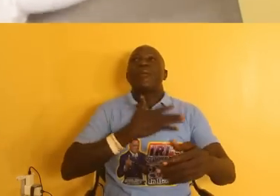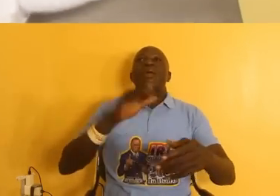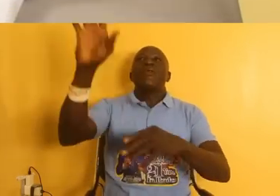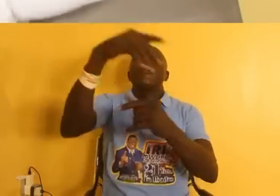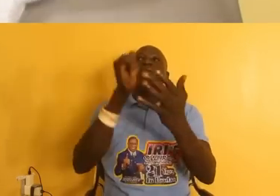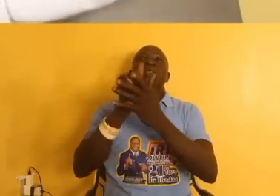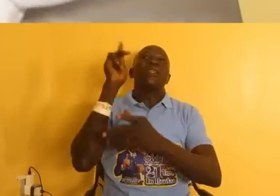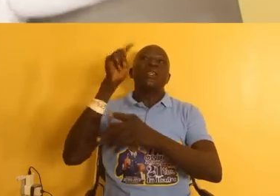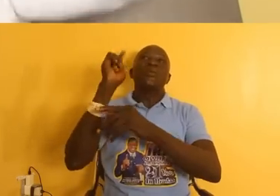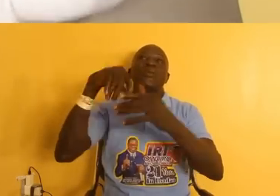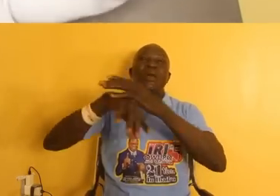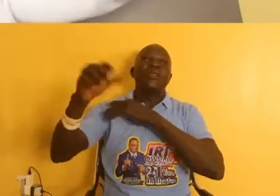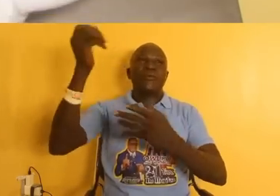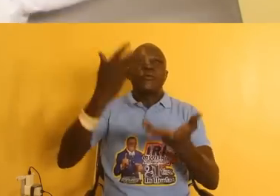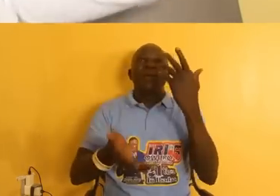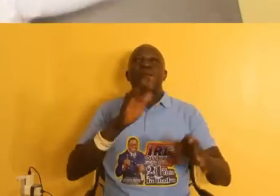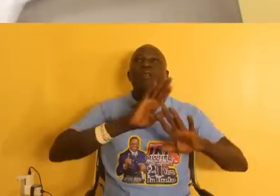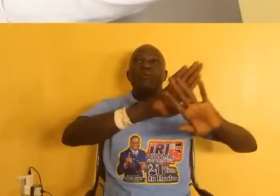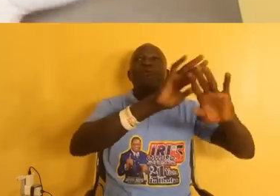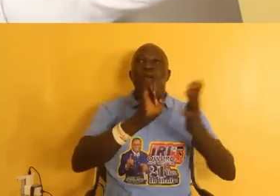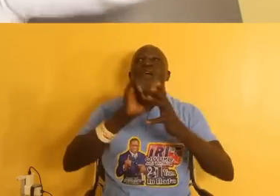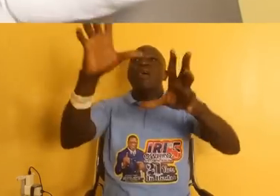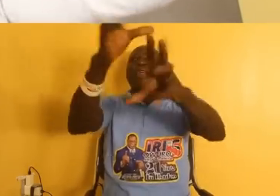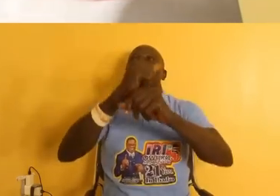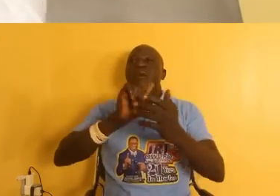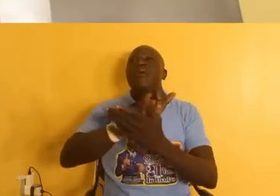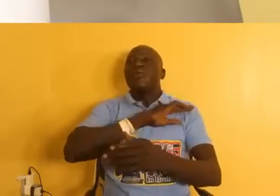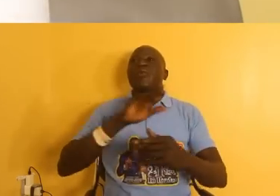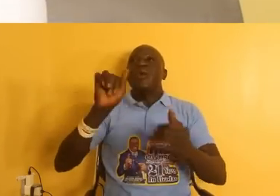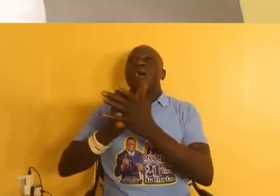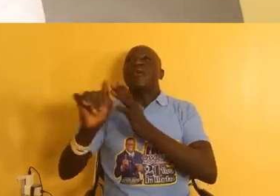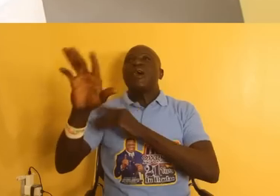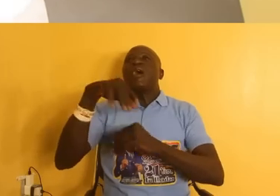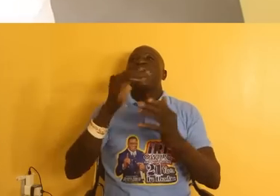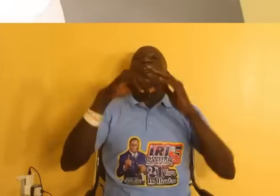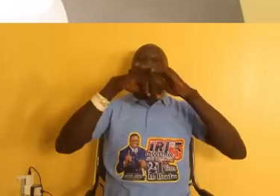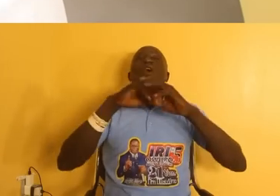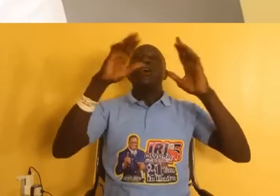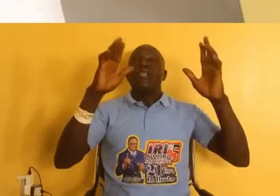my testimony. By fire, by fire. Pelu ipa ati. Egbeto mi fun mi. Release my testimony. Oh, yeah, gua.